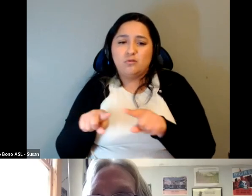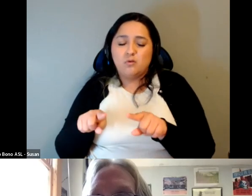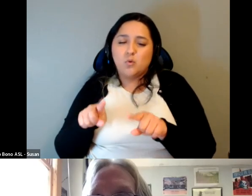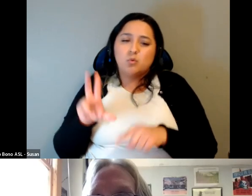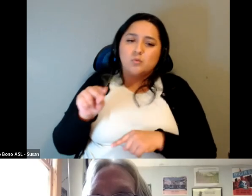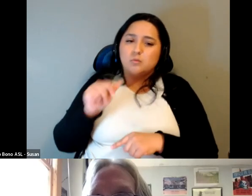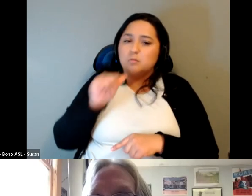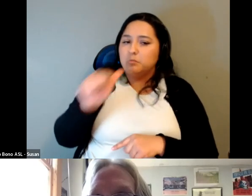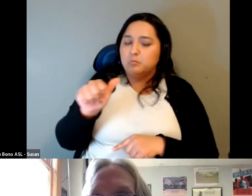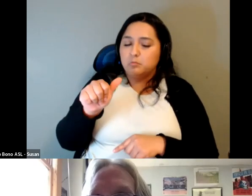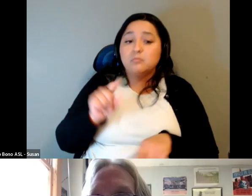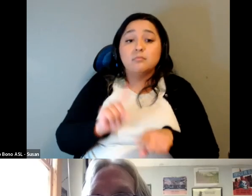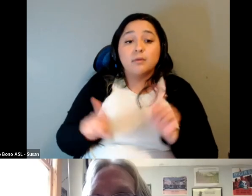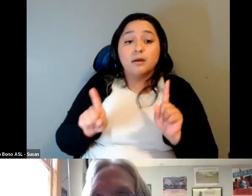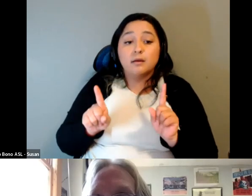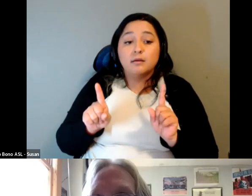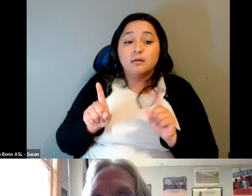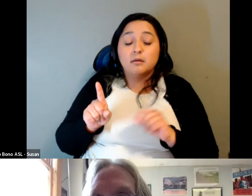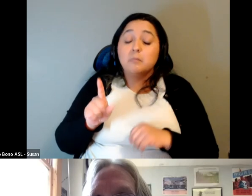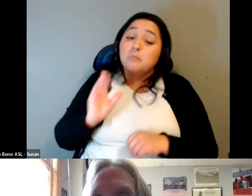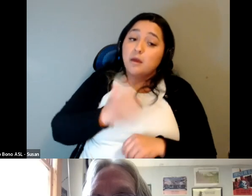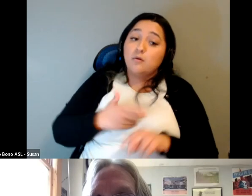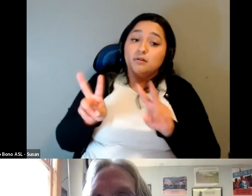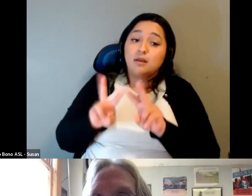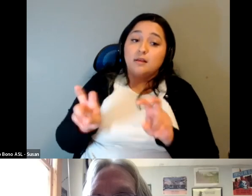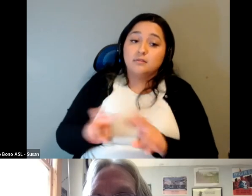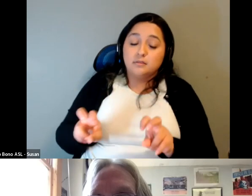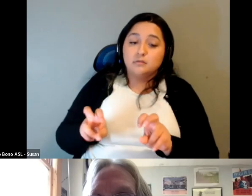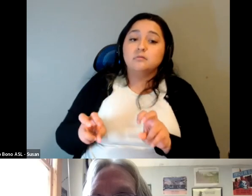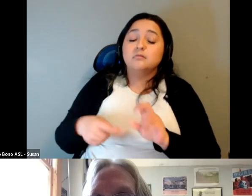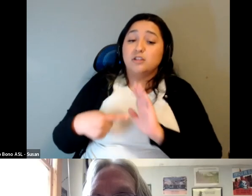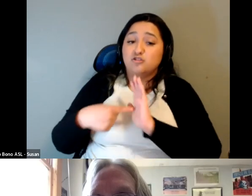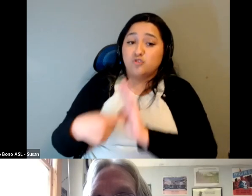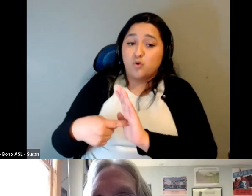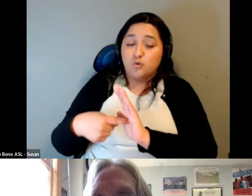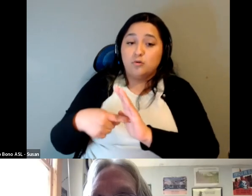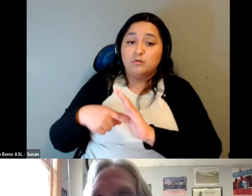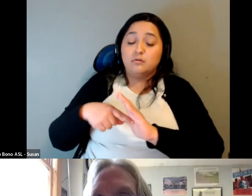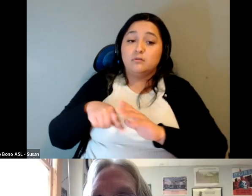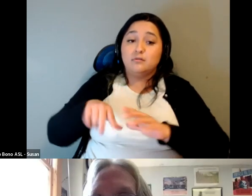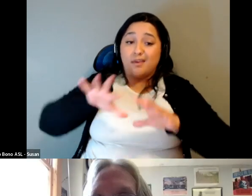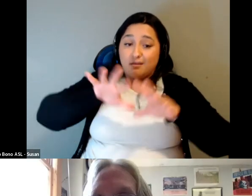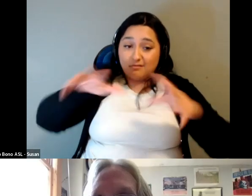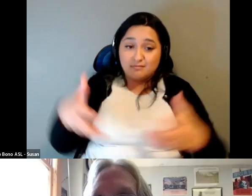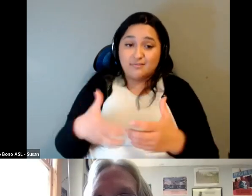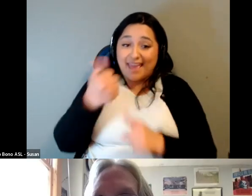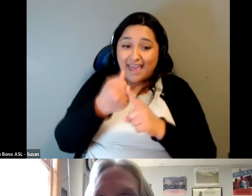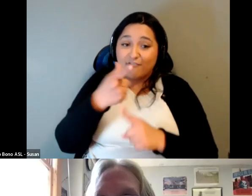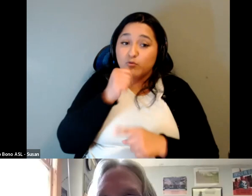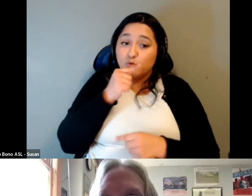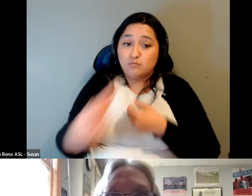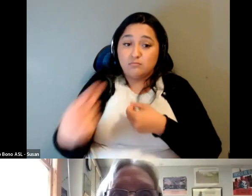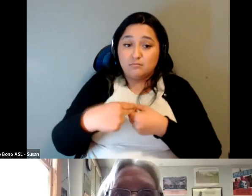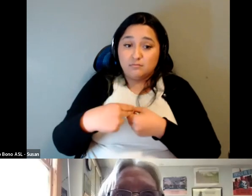have done analyses showing that in the entire population of people in the study, that